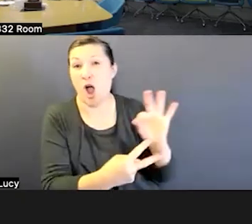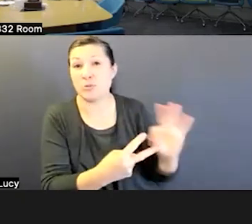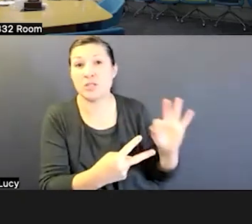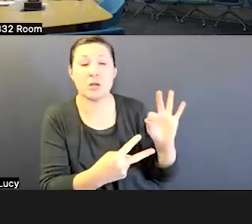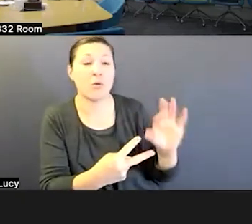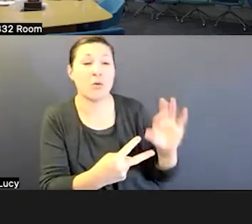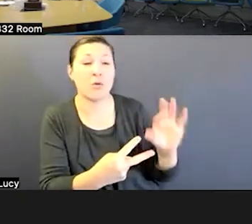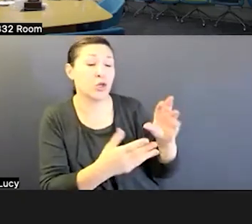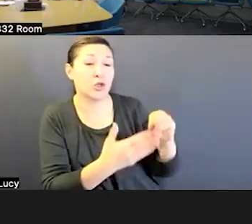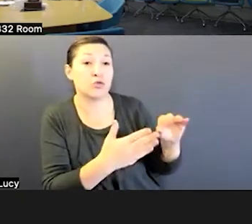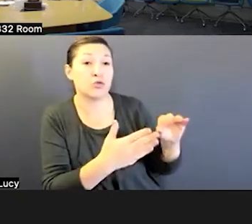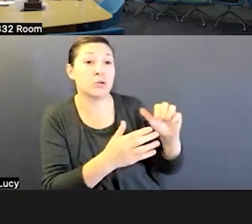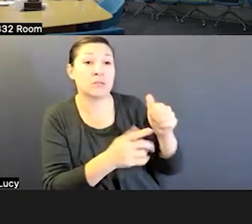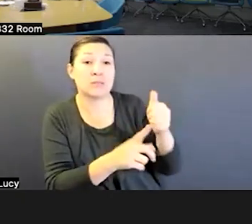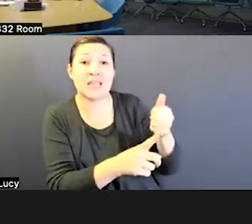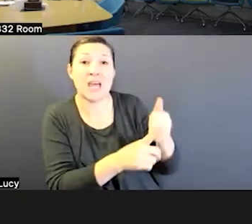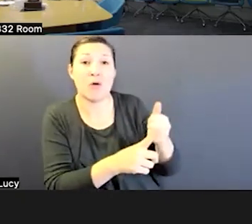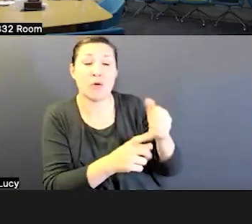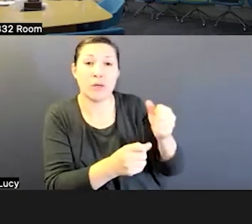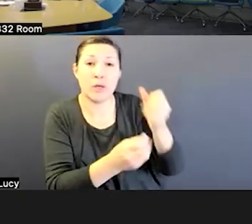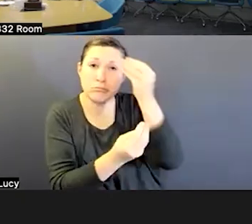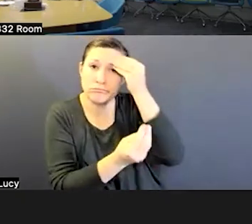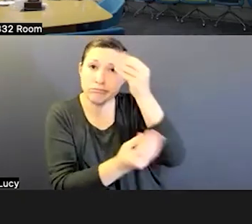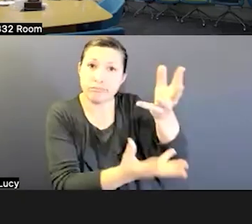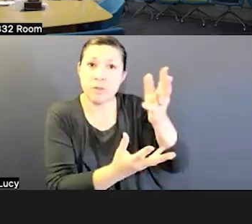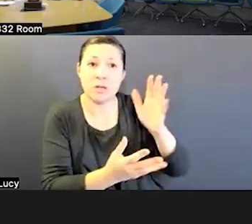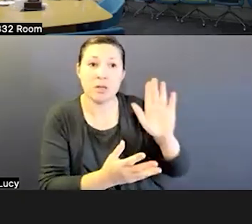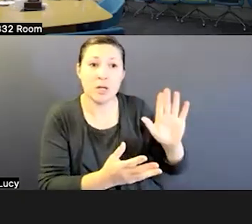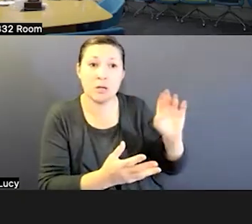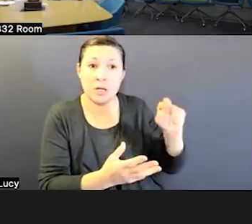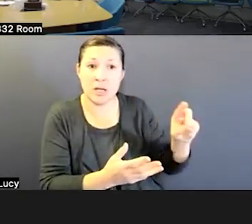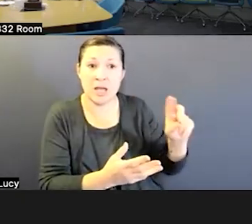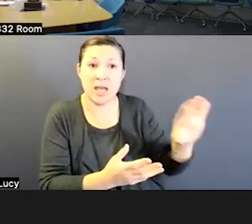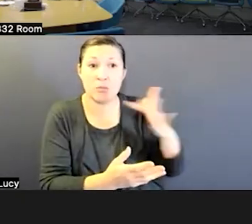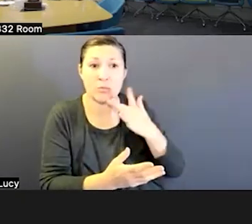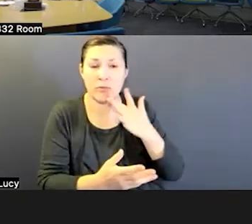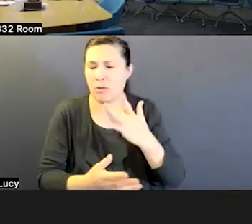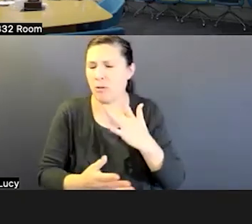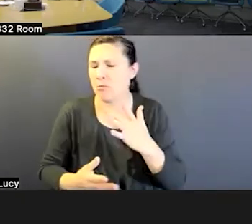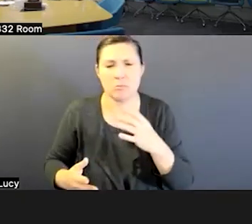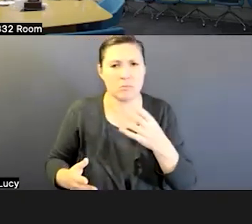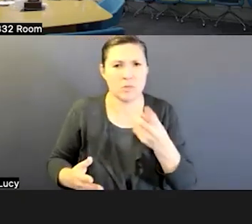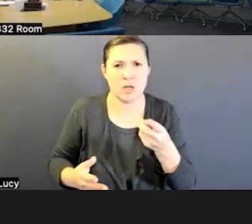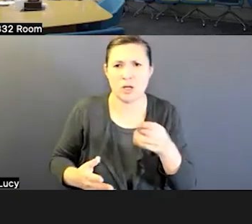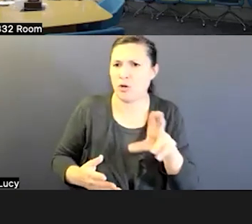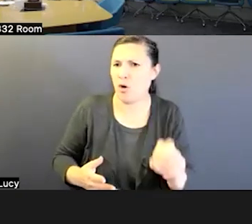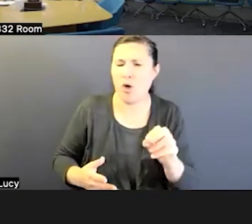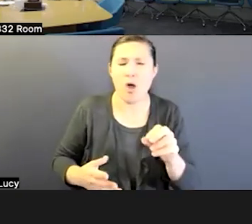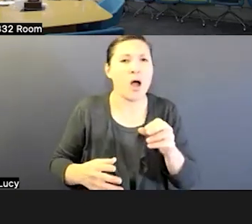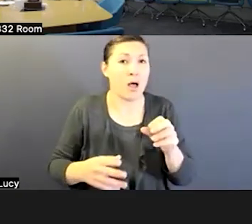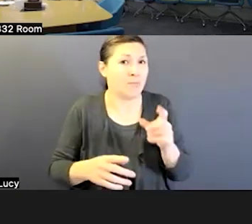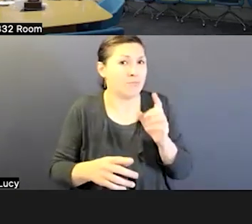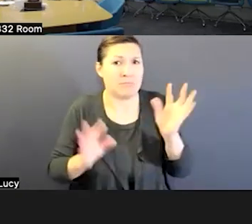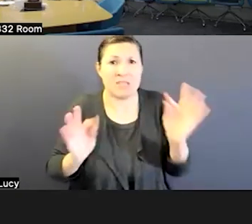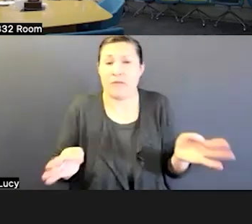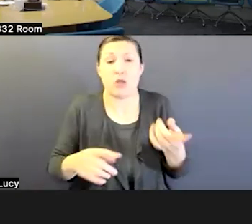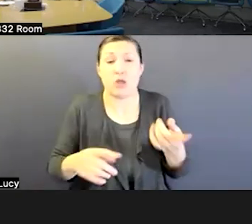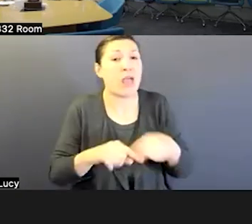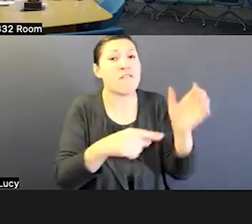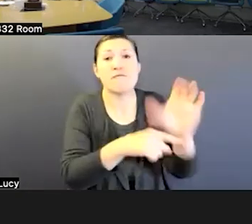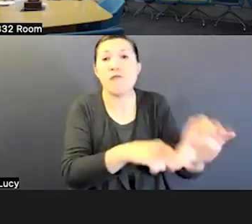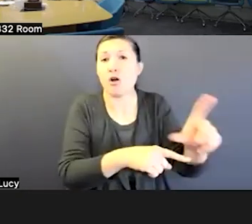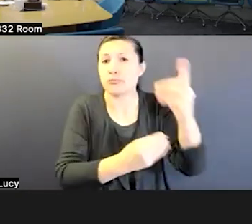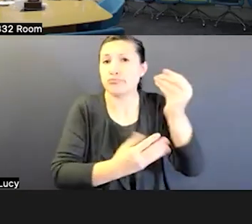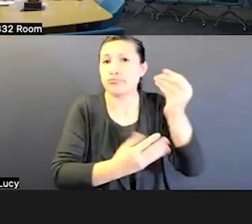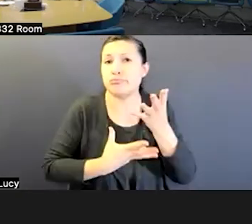their neurodiversity and their preference, for example? Absolutely. I mean, we can't ask people. And Right. if you have someone who